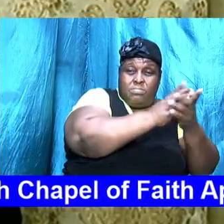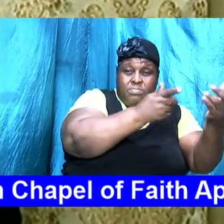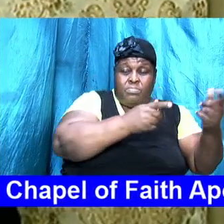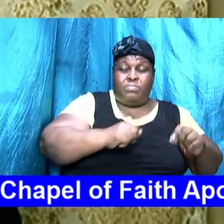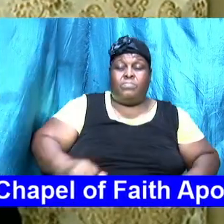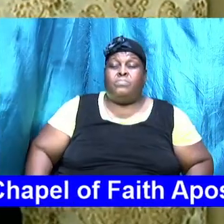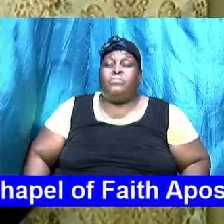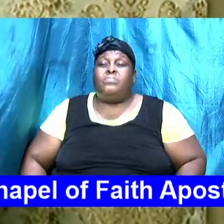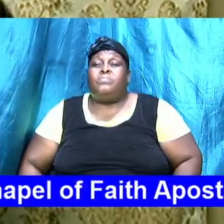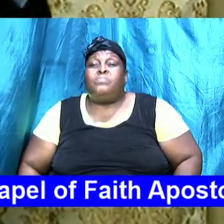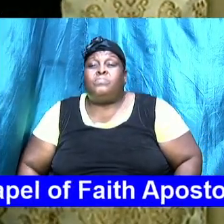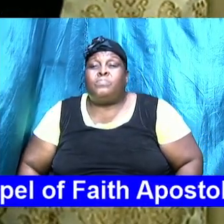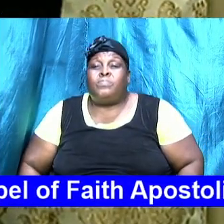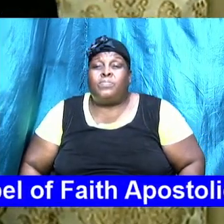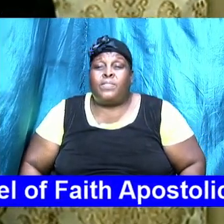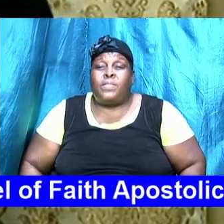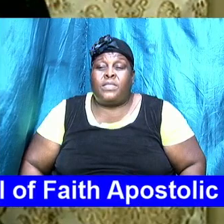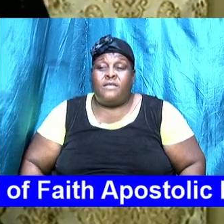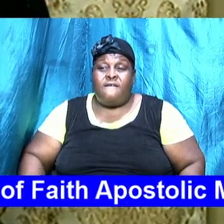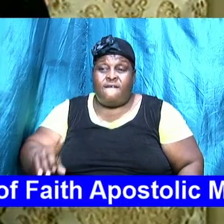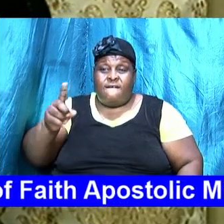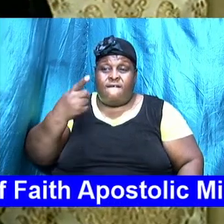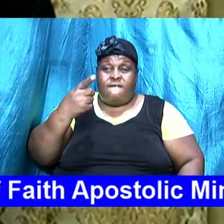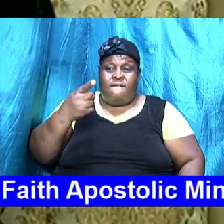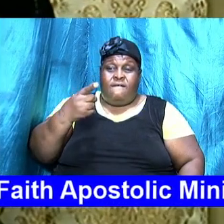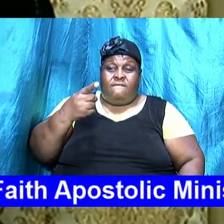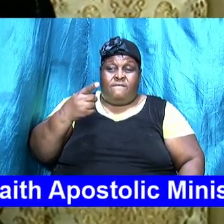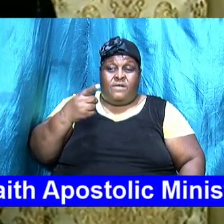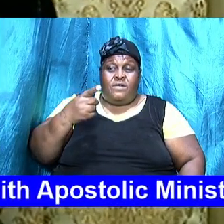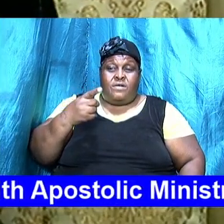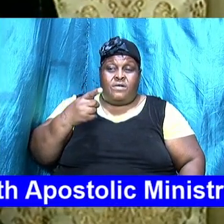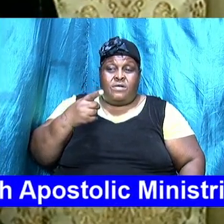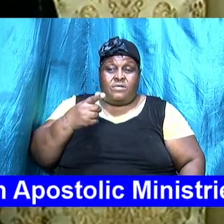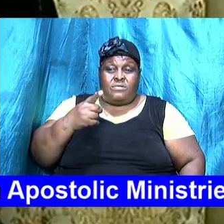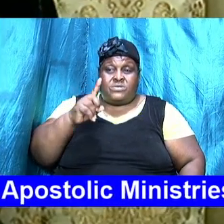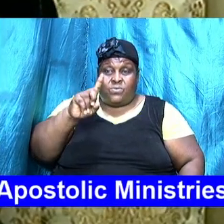shown, that the first one that you thought was bad